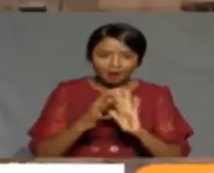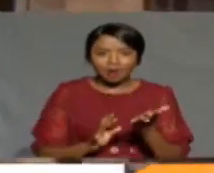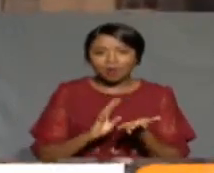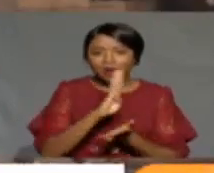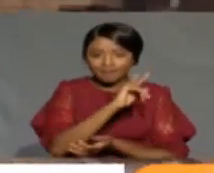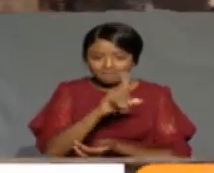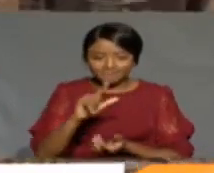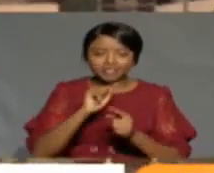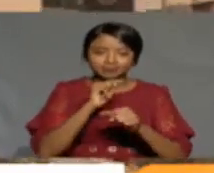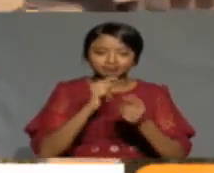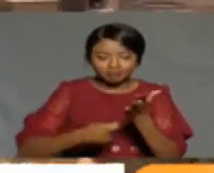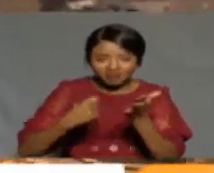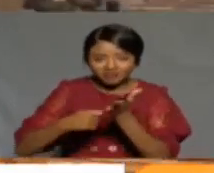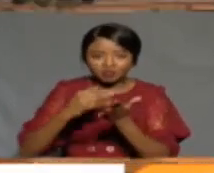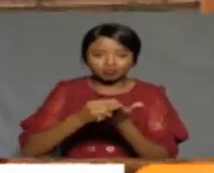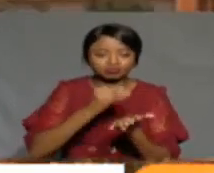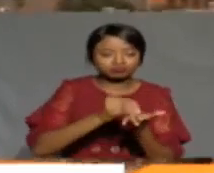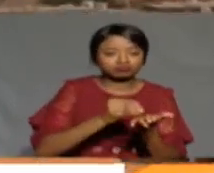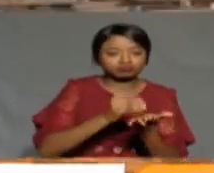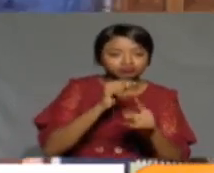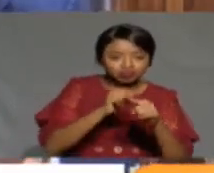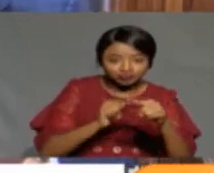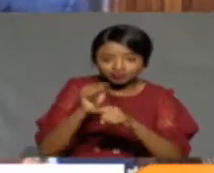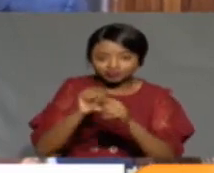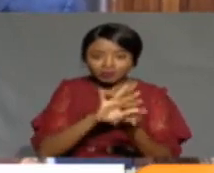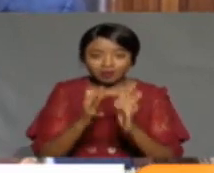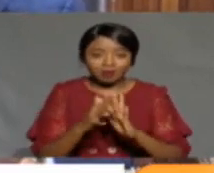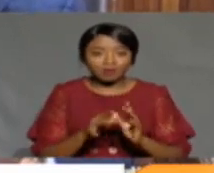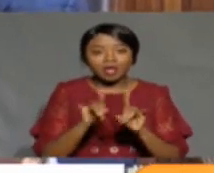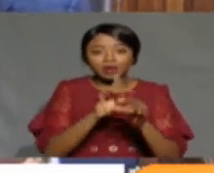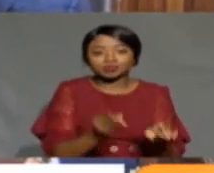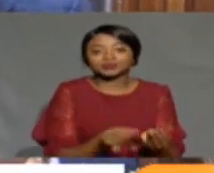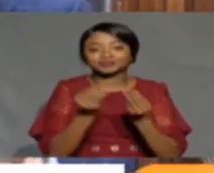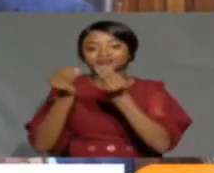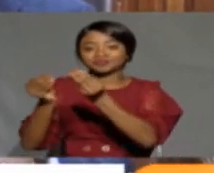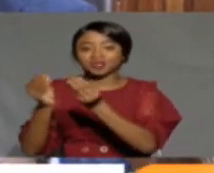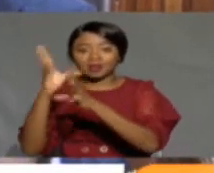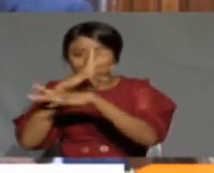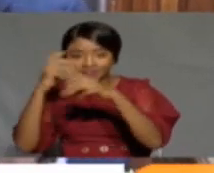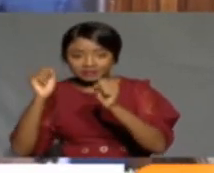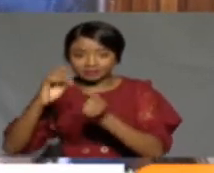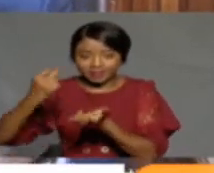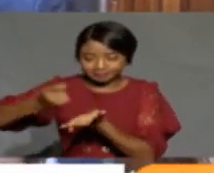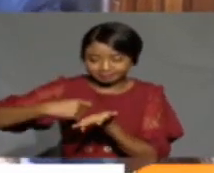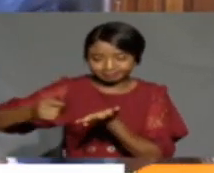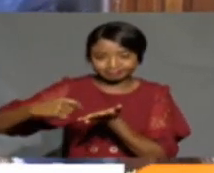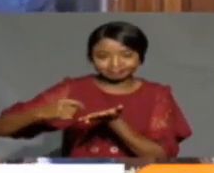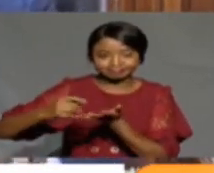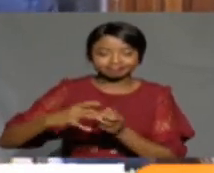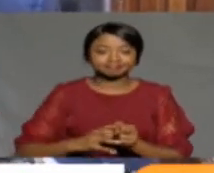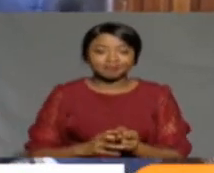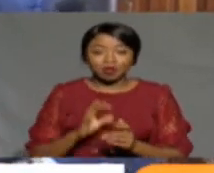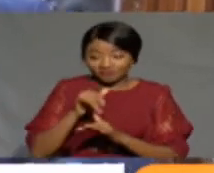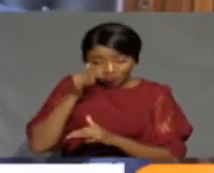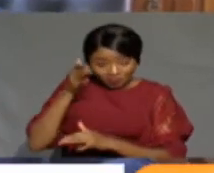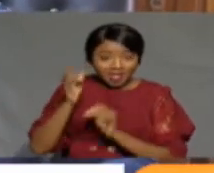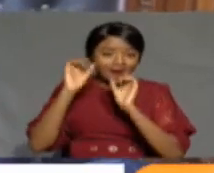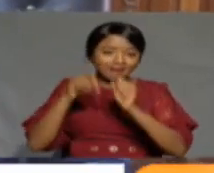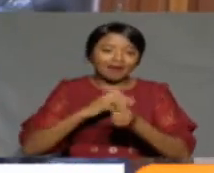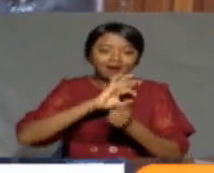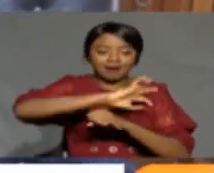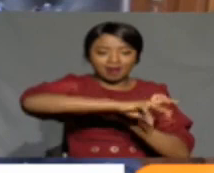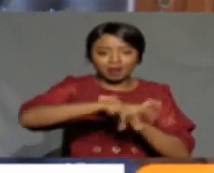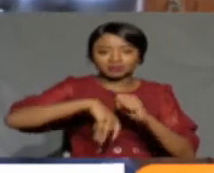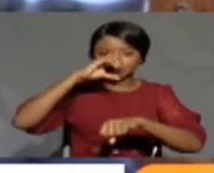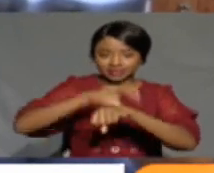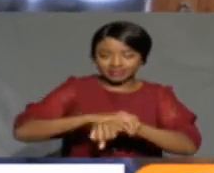Bill by Thursday next week for onward transmission to the President for assent by the end of the week. Only then can county governments